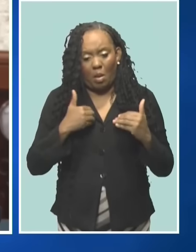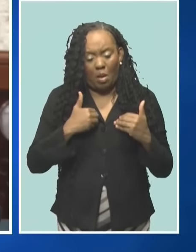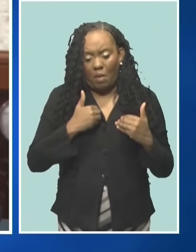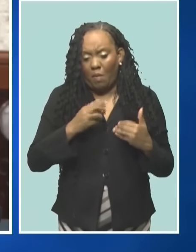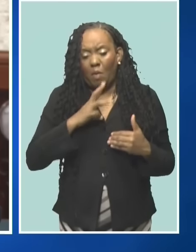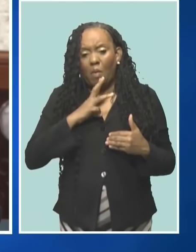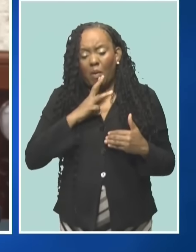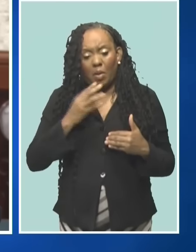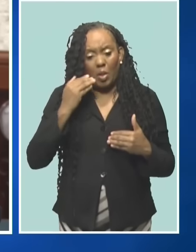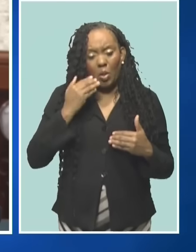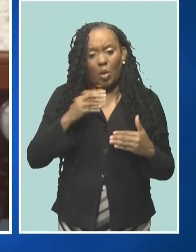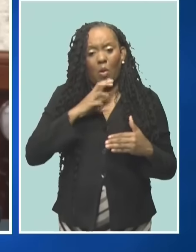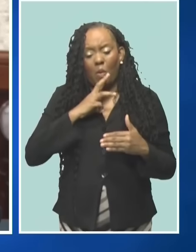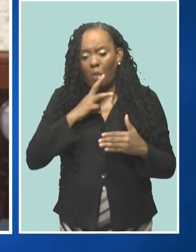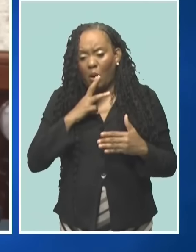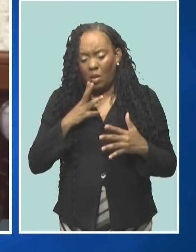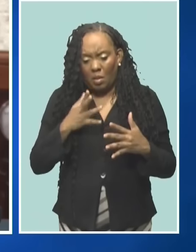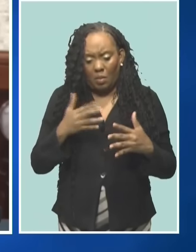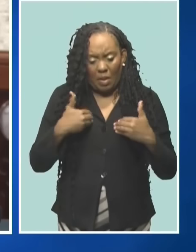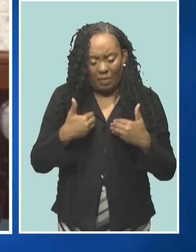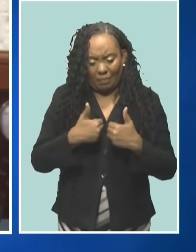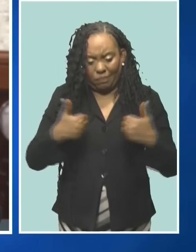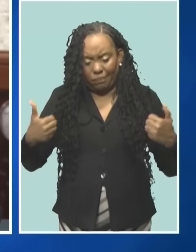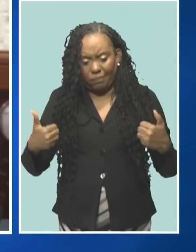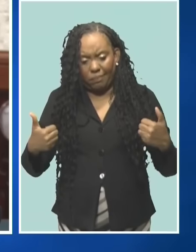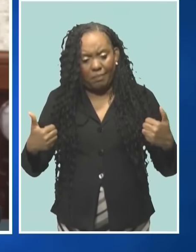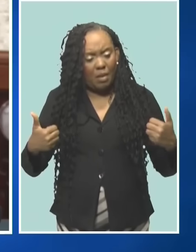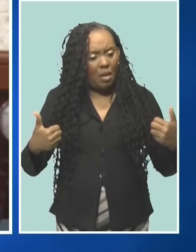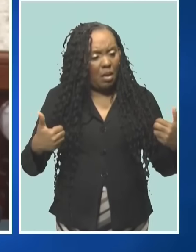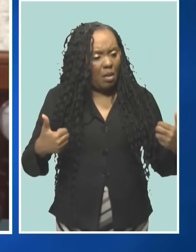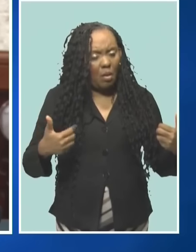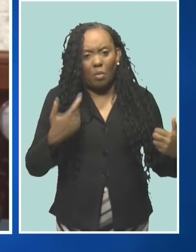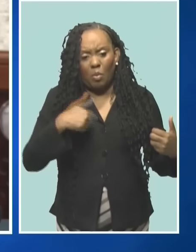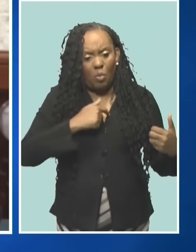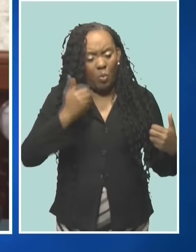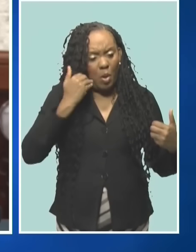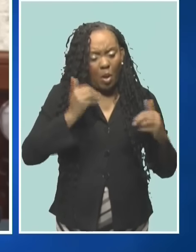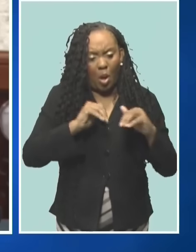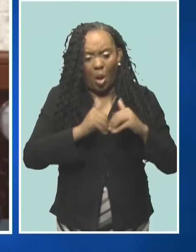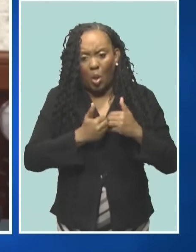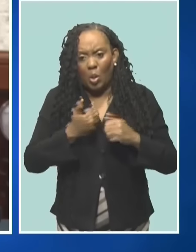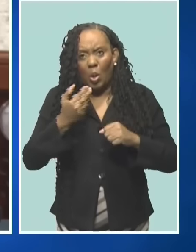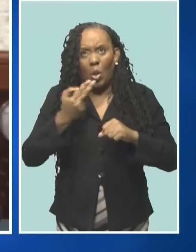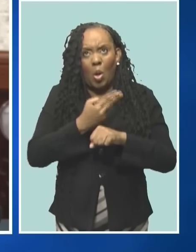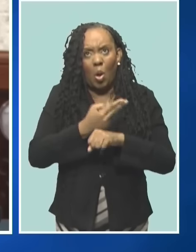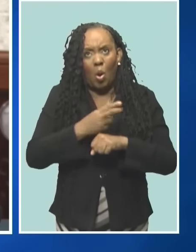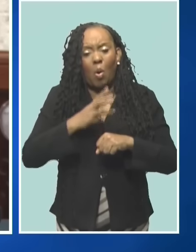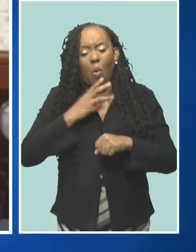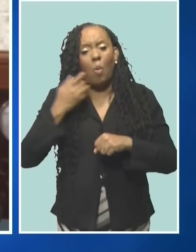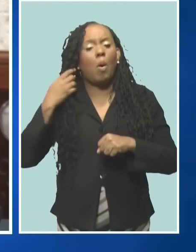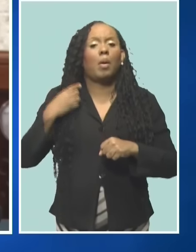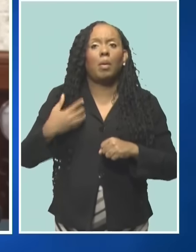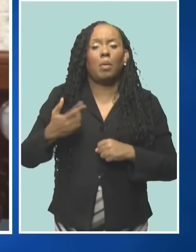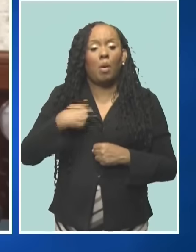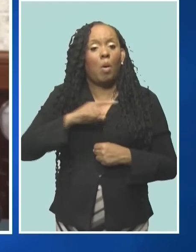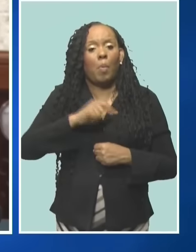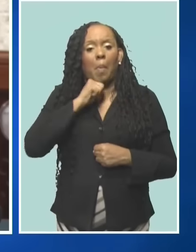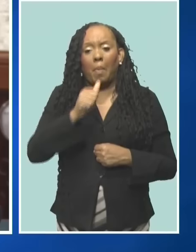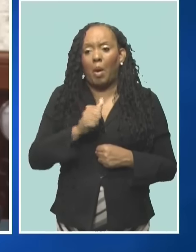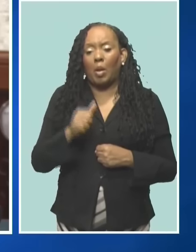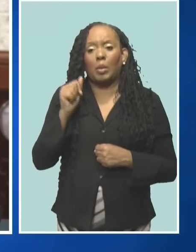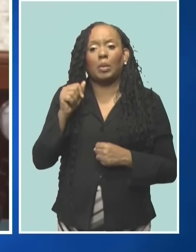reality. We accept we need to move away from that. Ain't that we chose that? It's not that